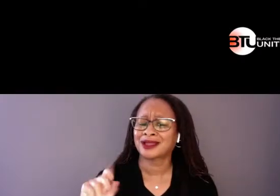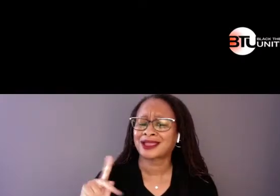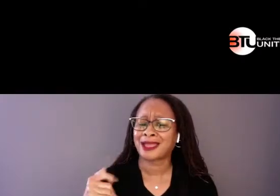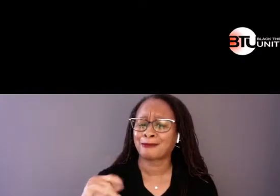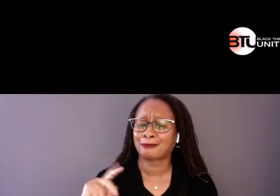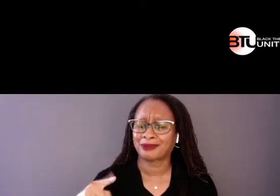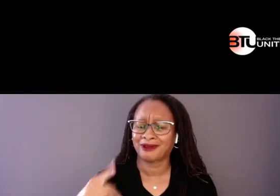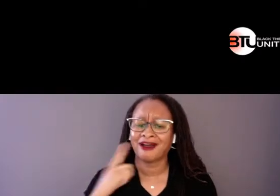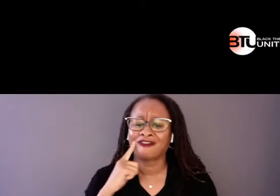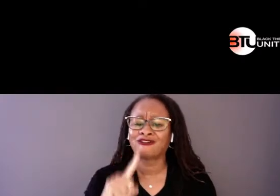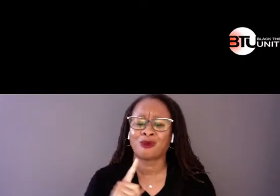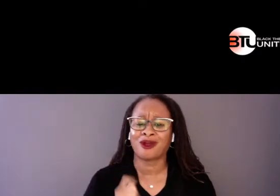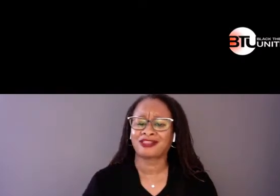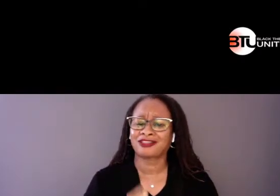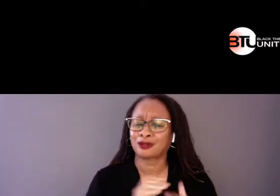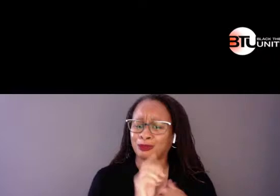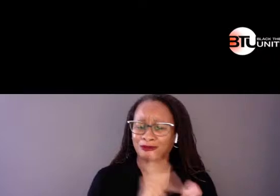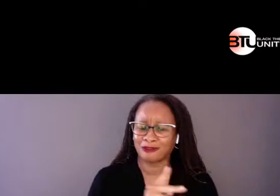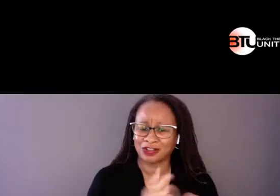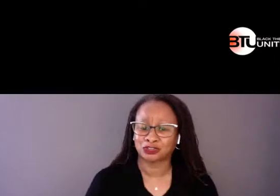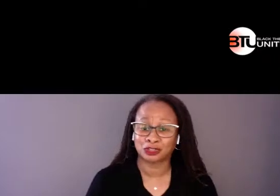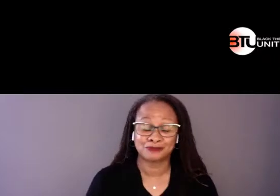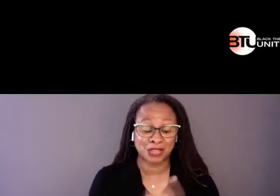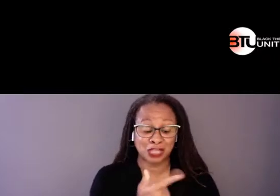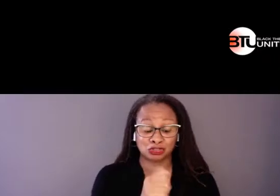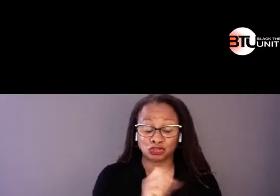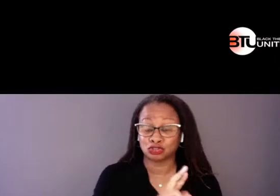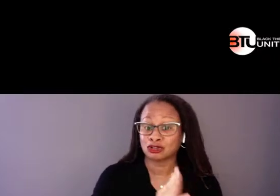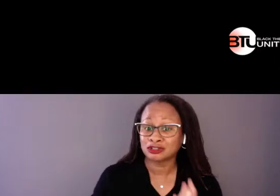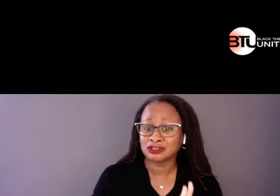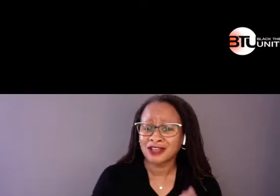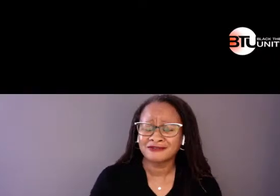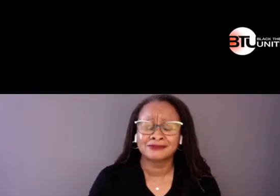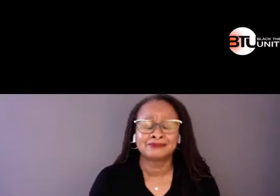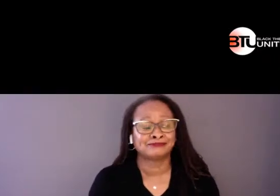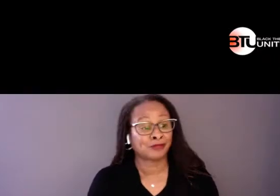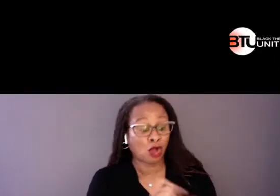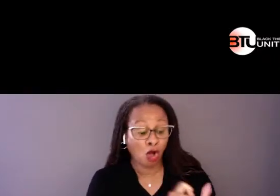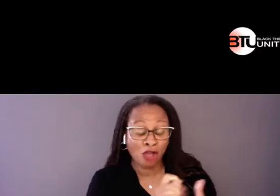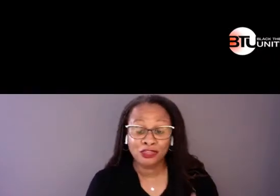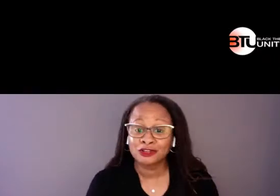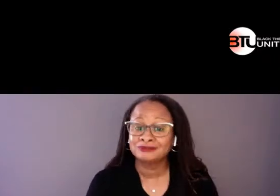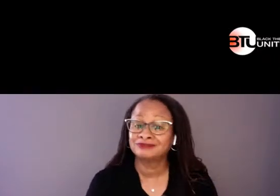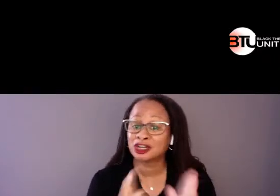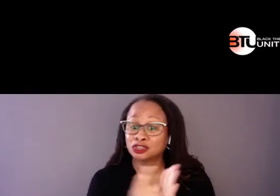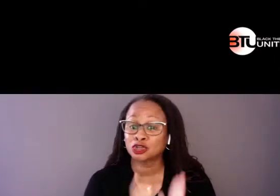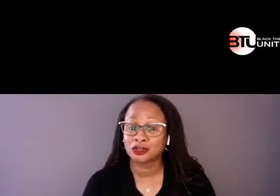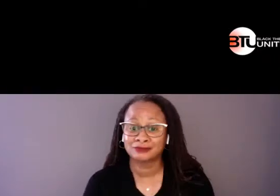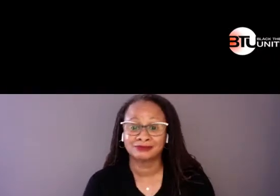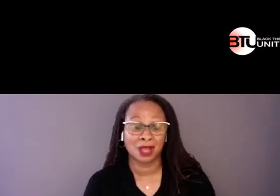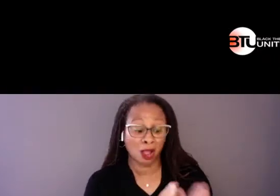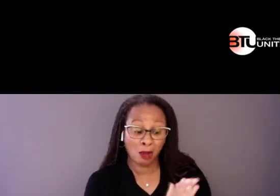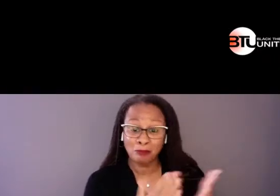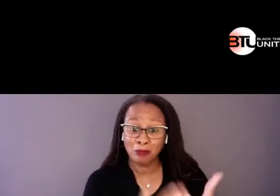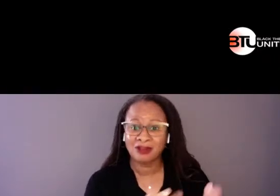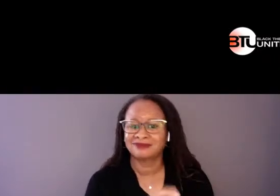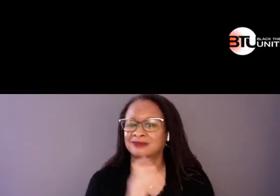Ginger McKnight-Chavers is an author and attorney whose debut novel, In the Heart of